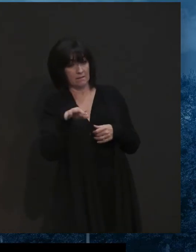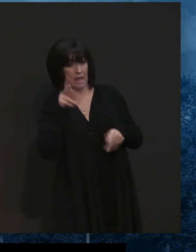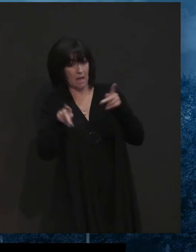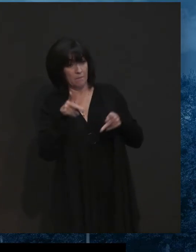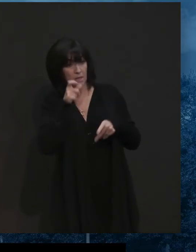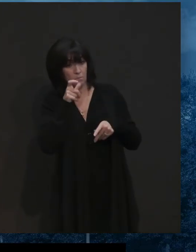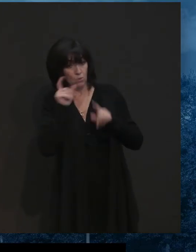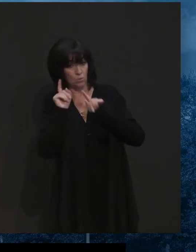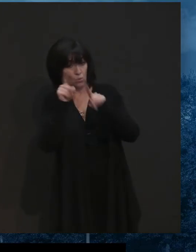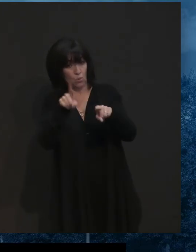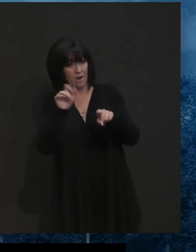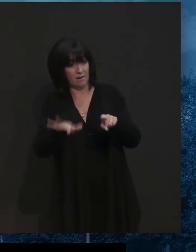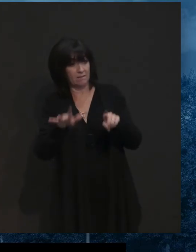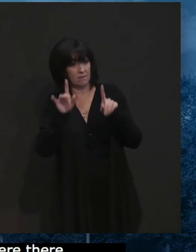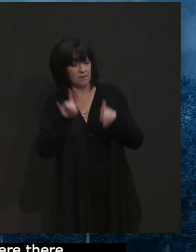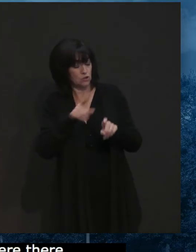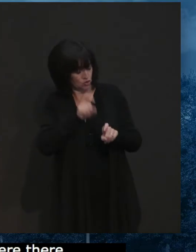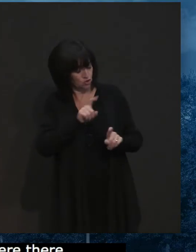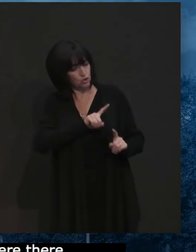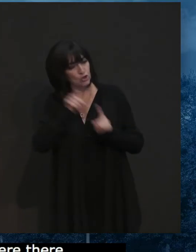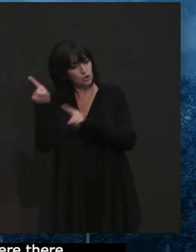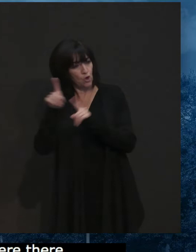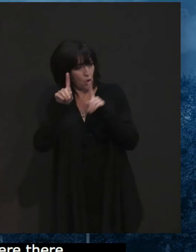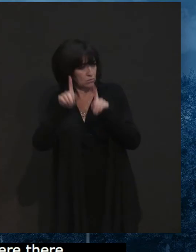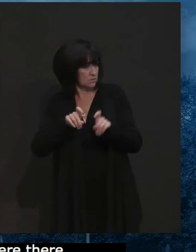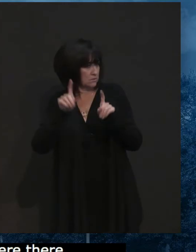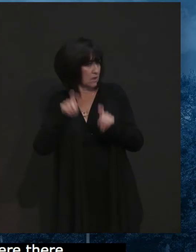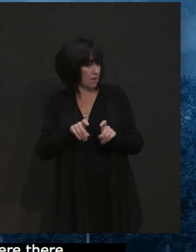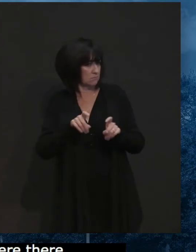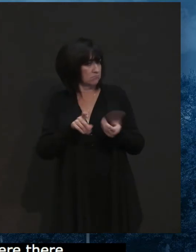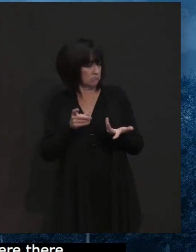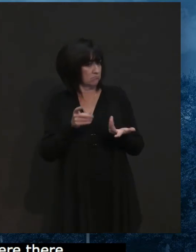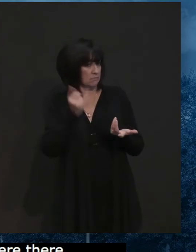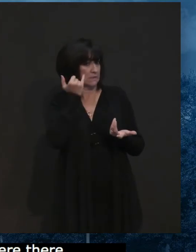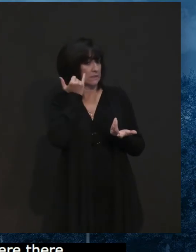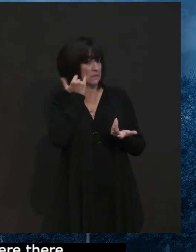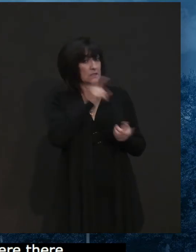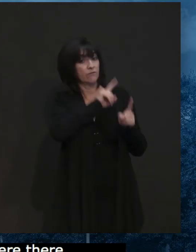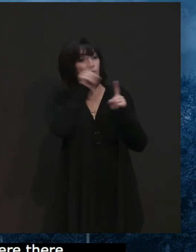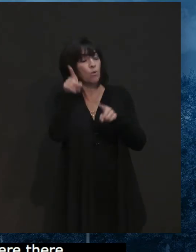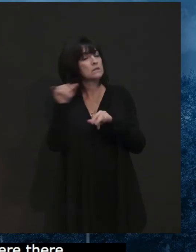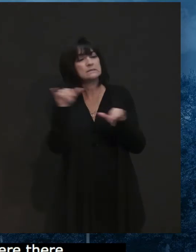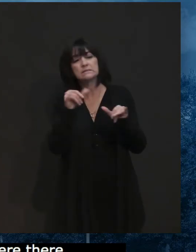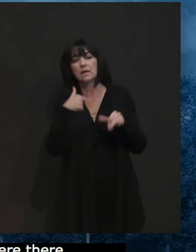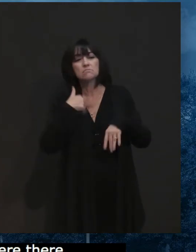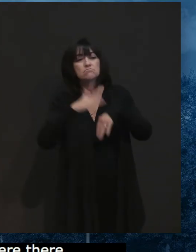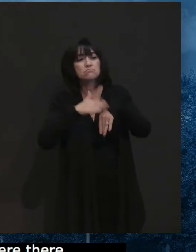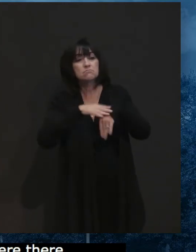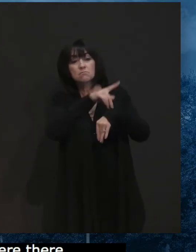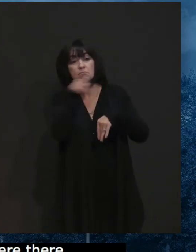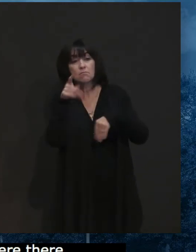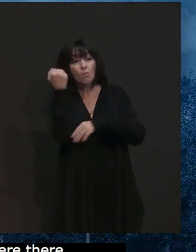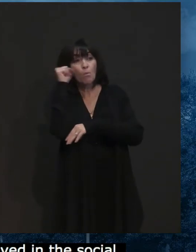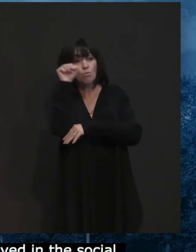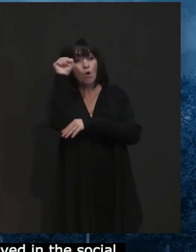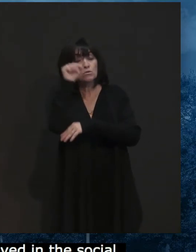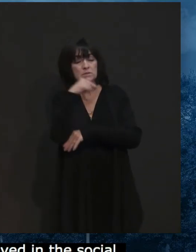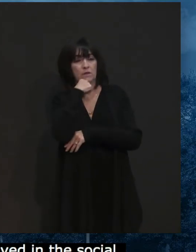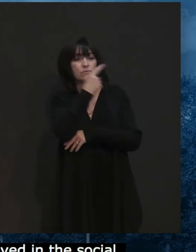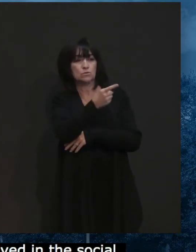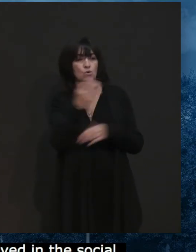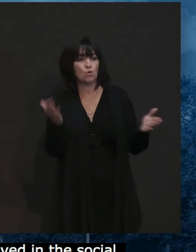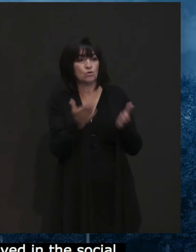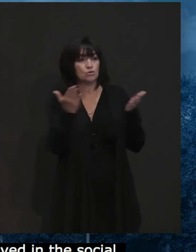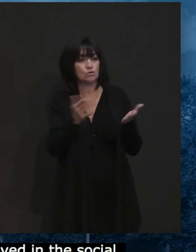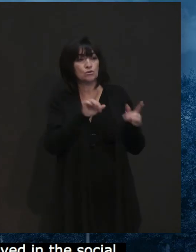tested. Just like we recommended those who were involved in the social protests should get tested as well.